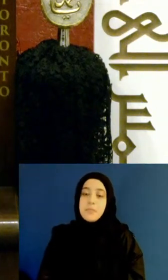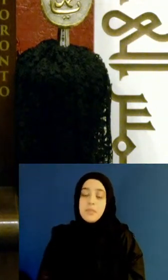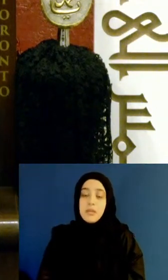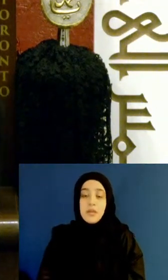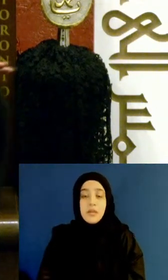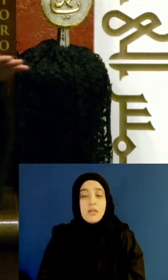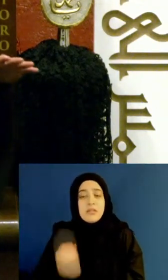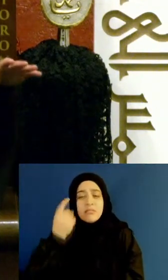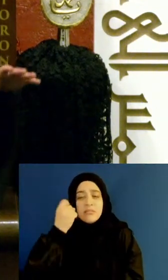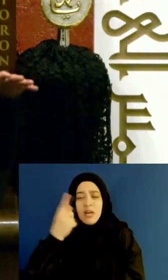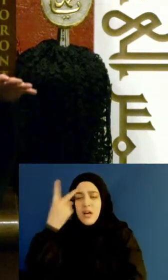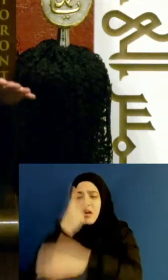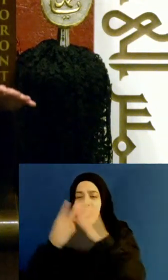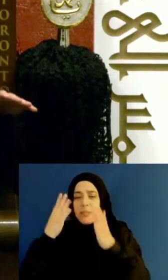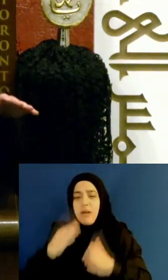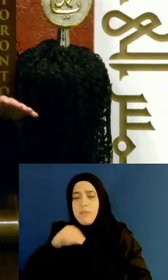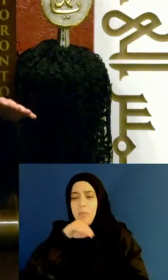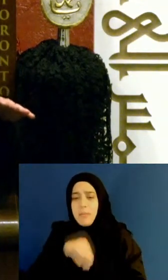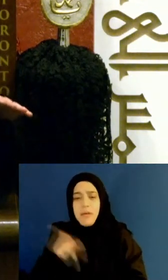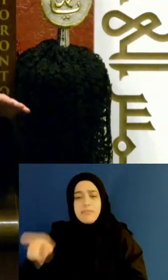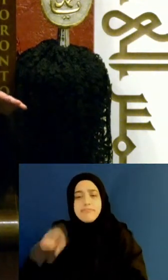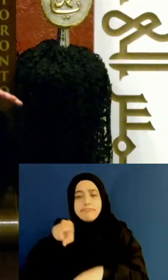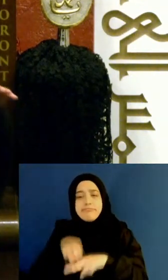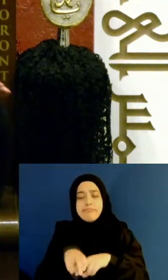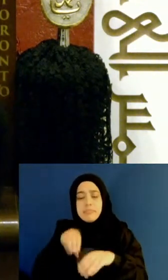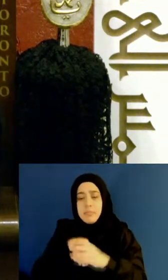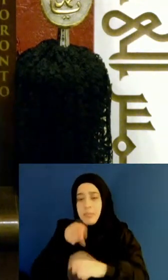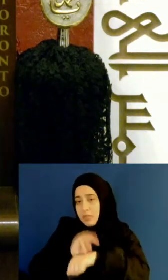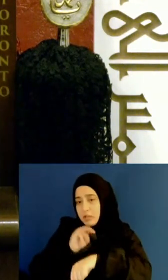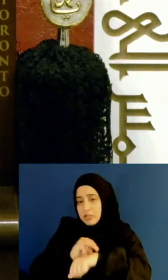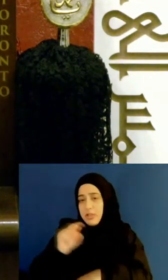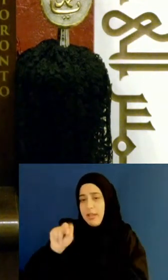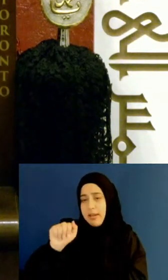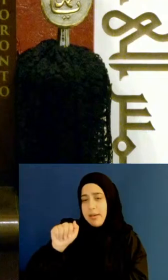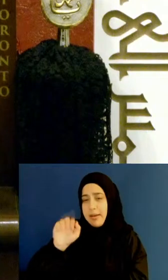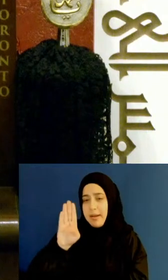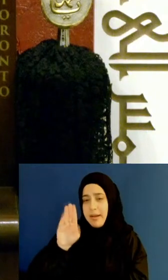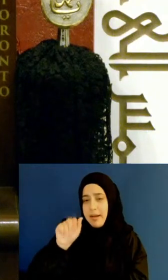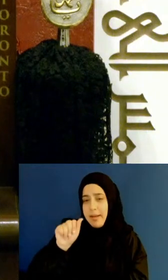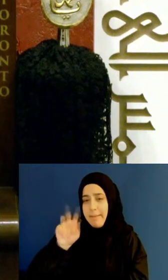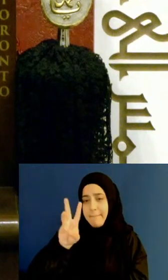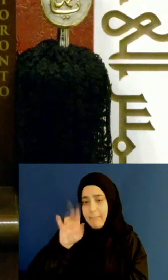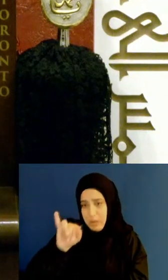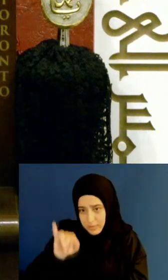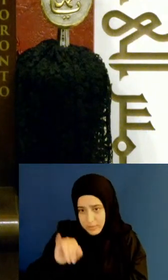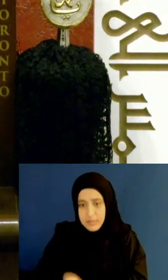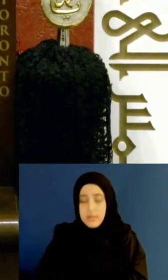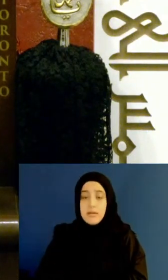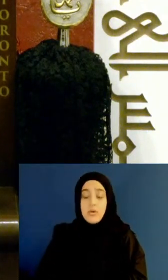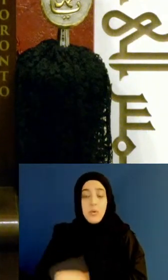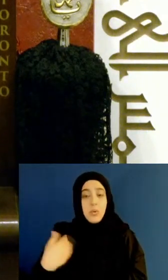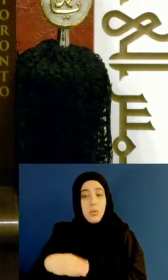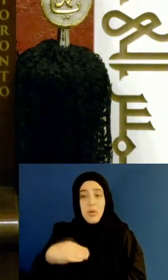Rasulullah was sitting in Masjid al-Nabawi. And it is so important that we become more and more familiar with our seerah